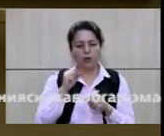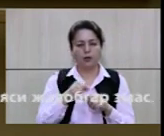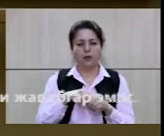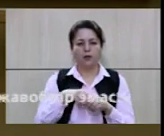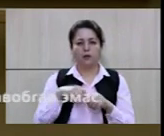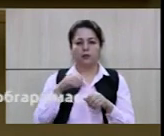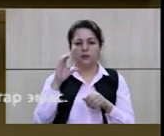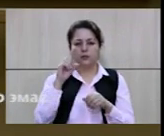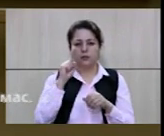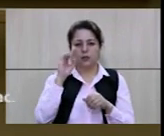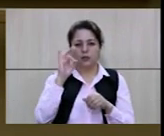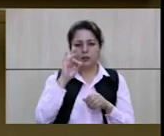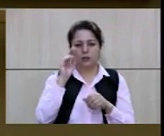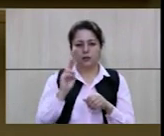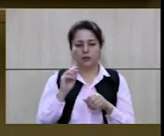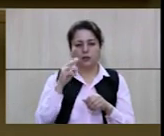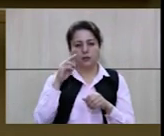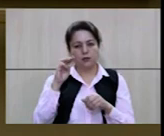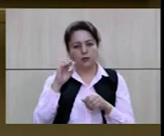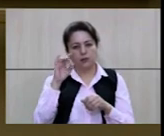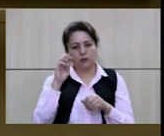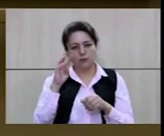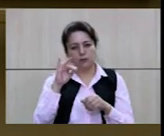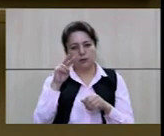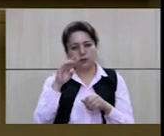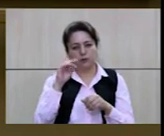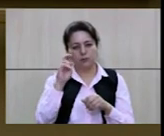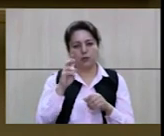Sariq devni minib asarlarini tavsiya qilaman.